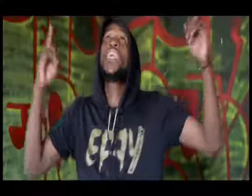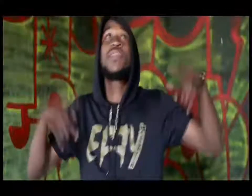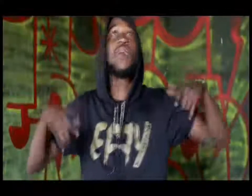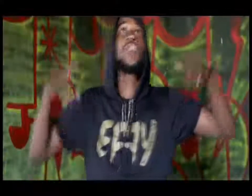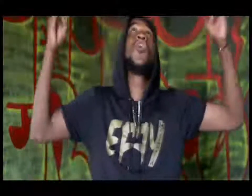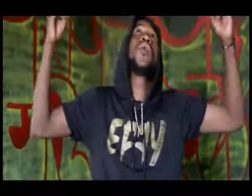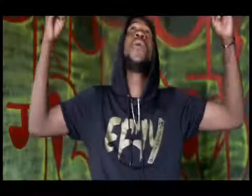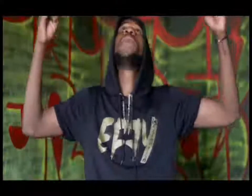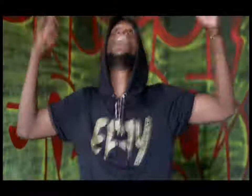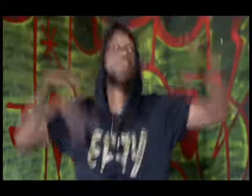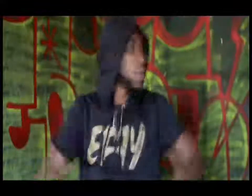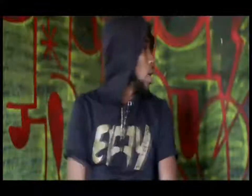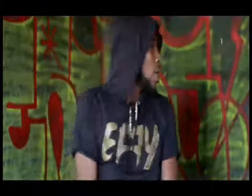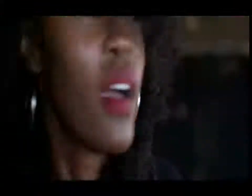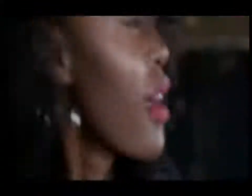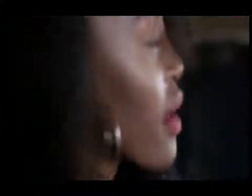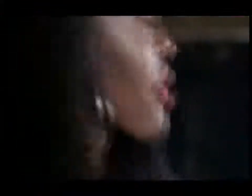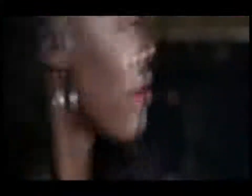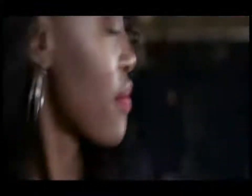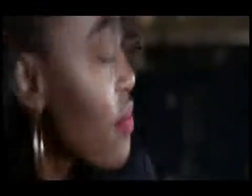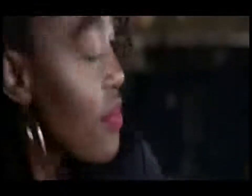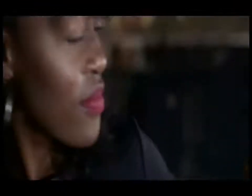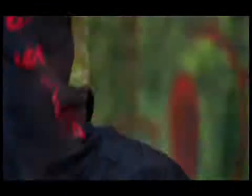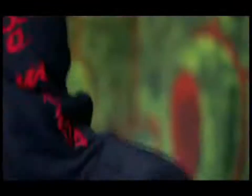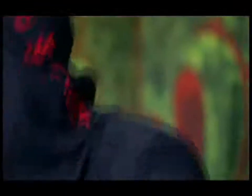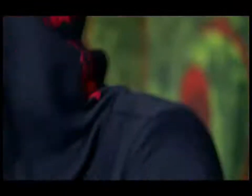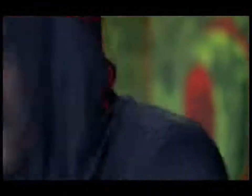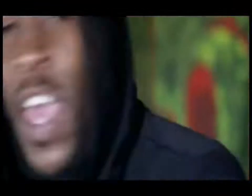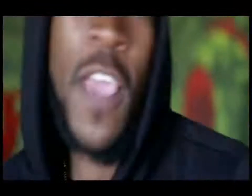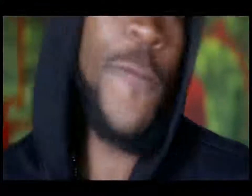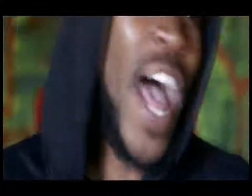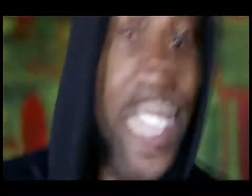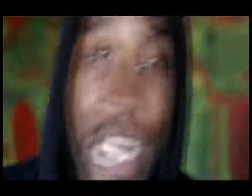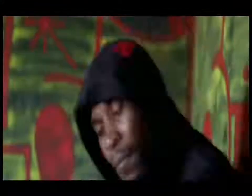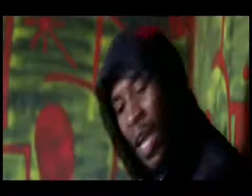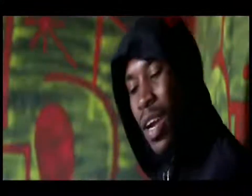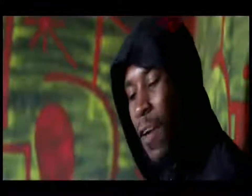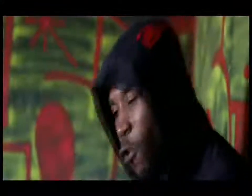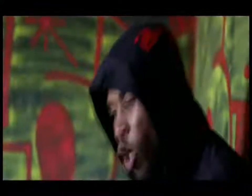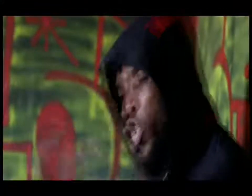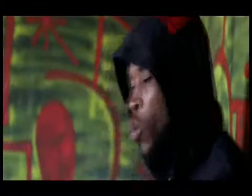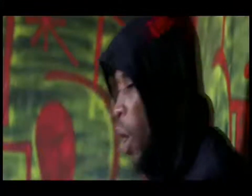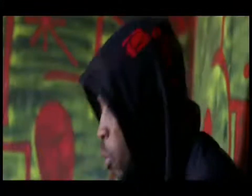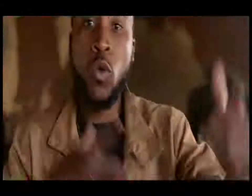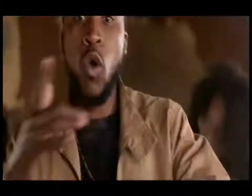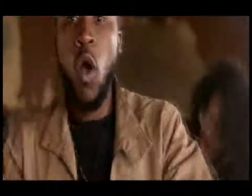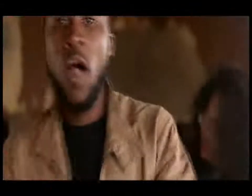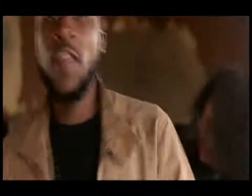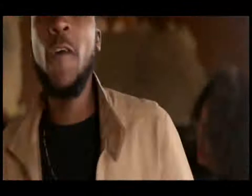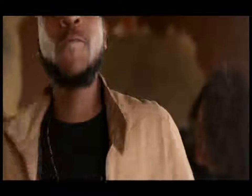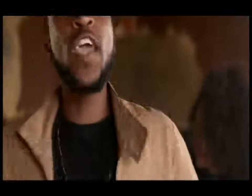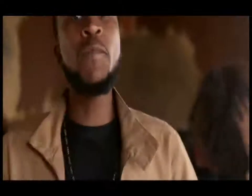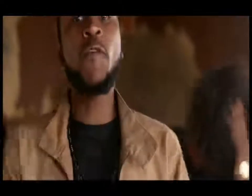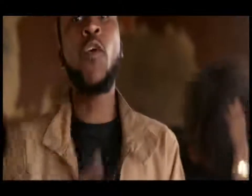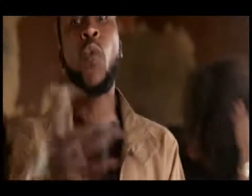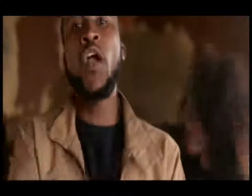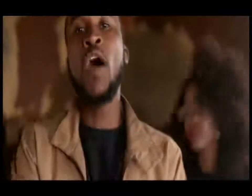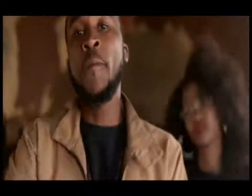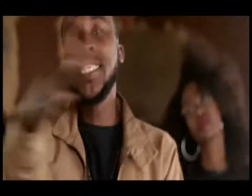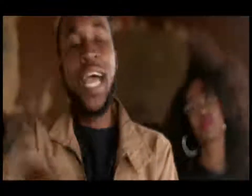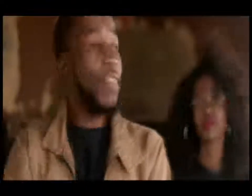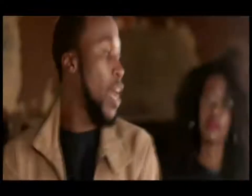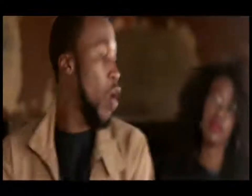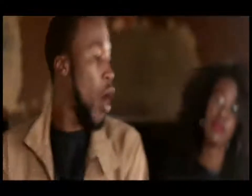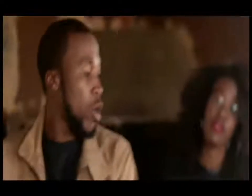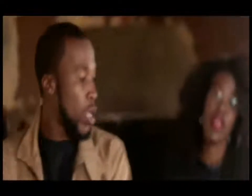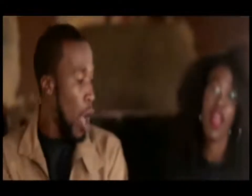one beneath, there is no one above. No one besides that compares to your love. If I slip the cliff, Lord, it's you I would call. The fame of the world